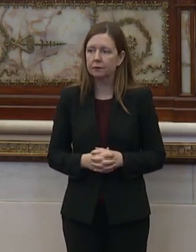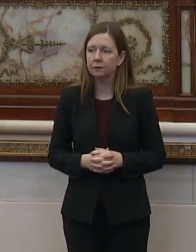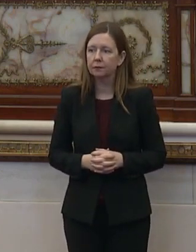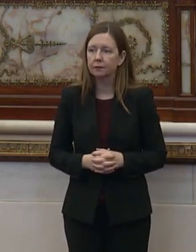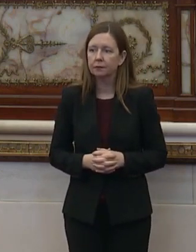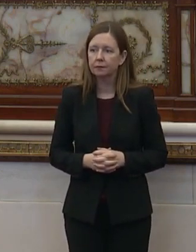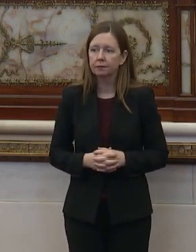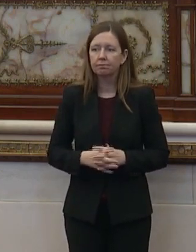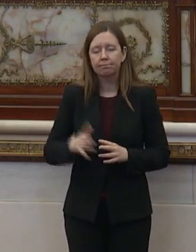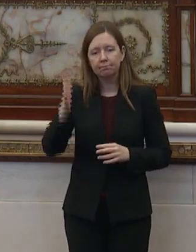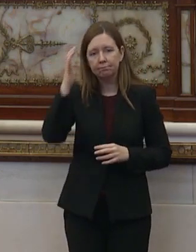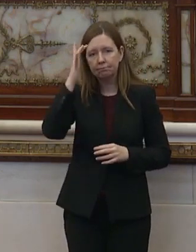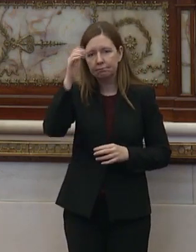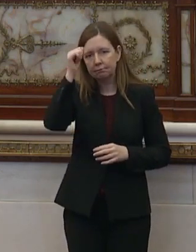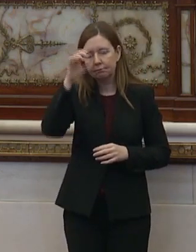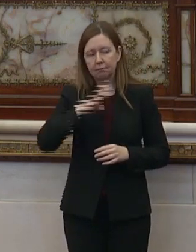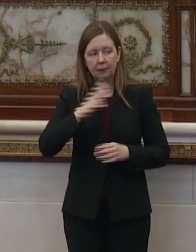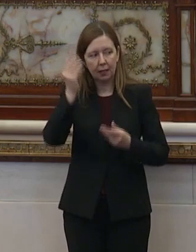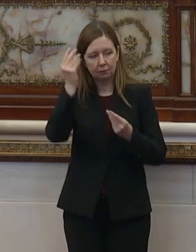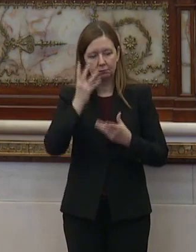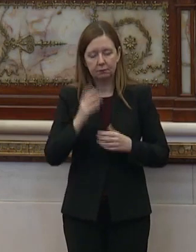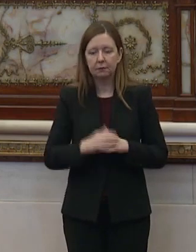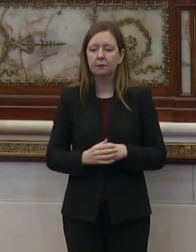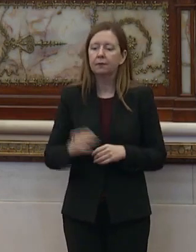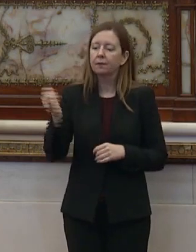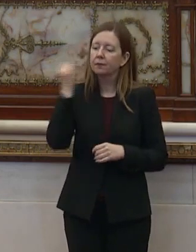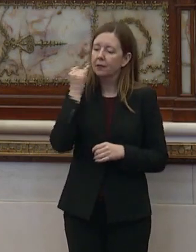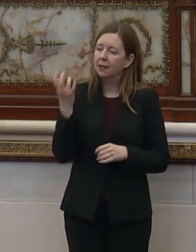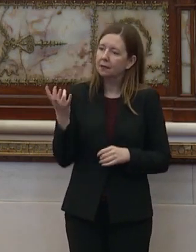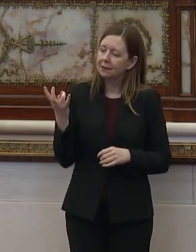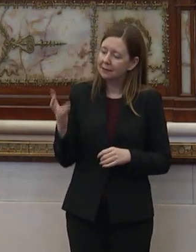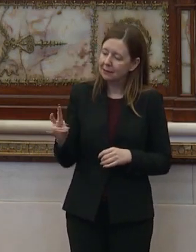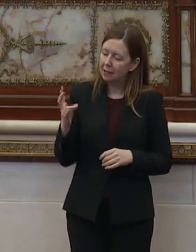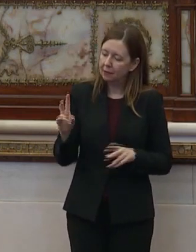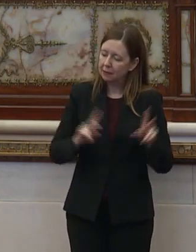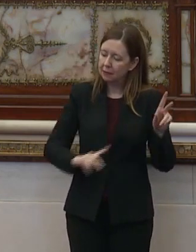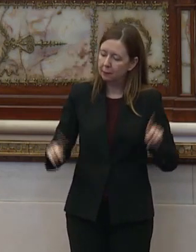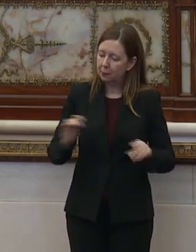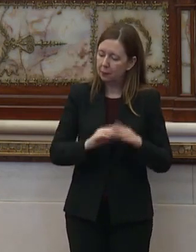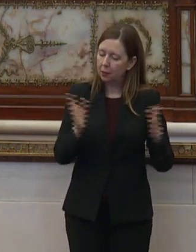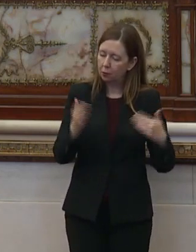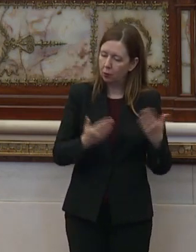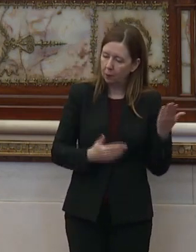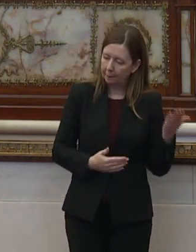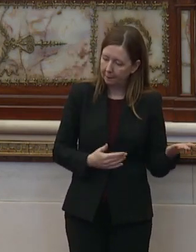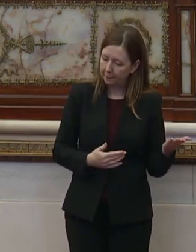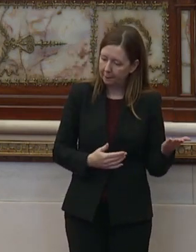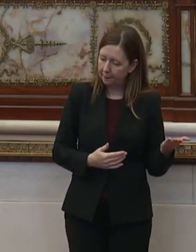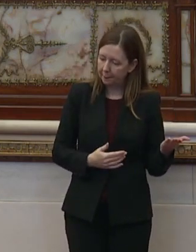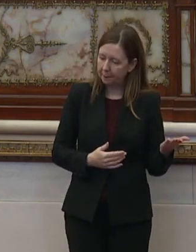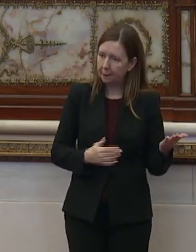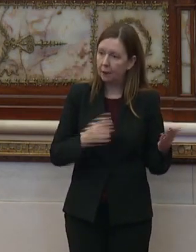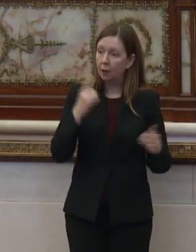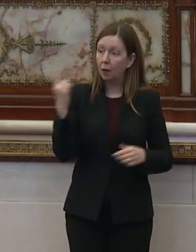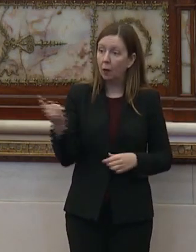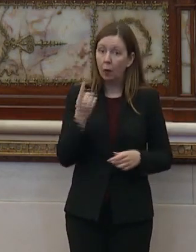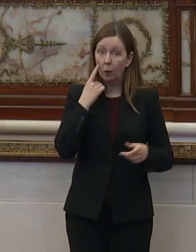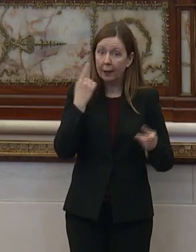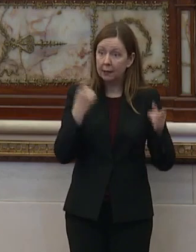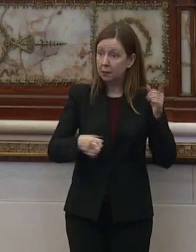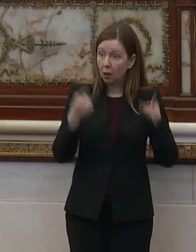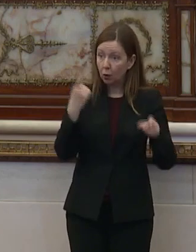wise man said to me, if 17 people are in a room and they always